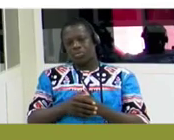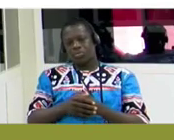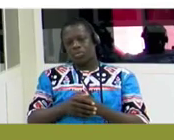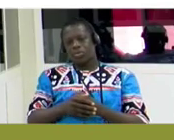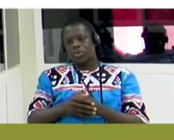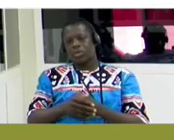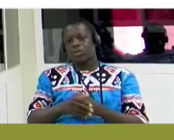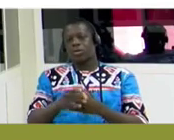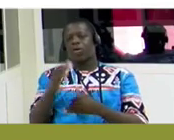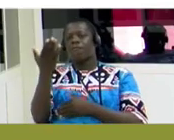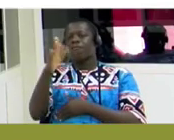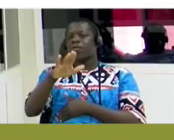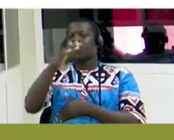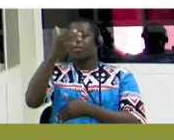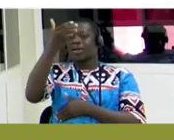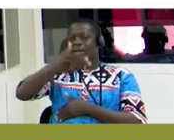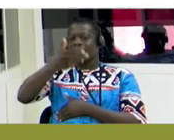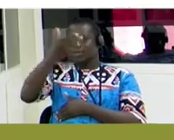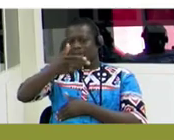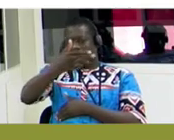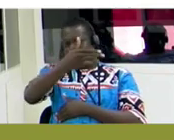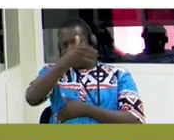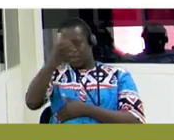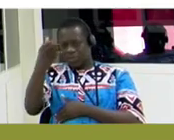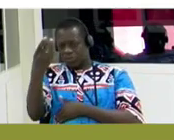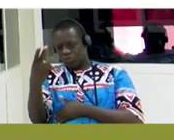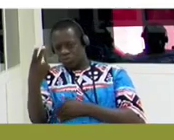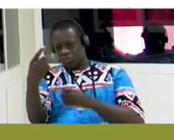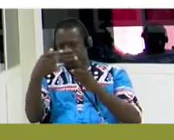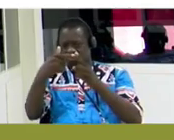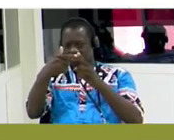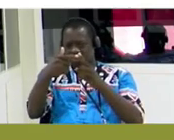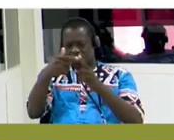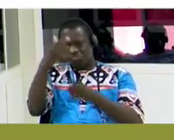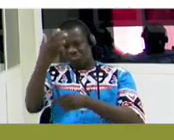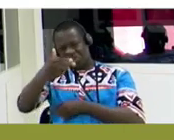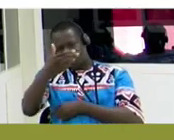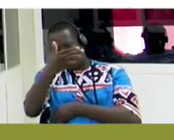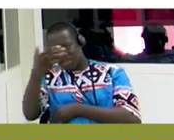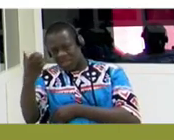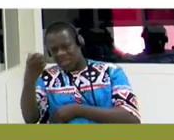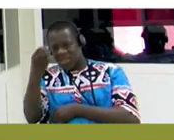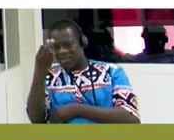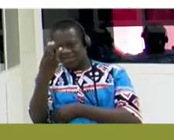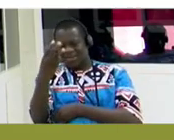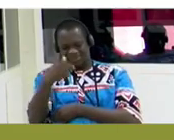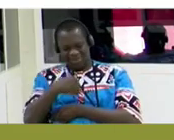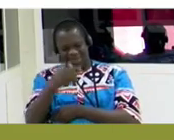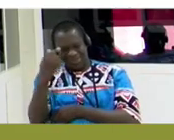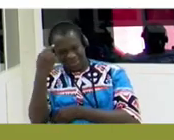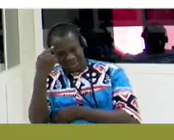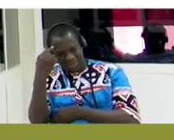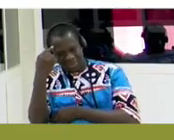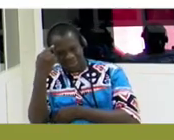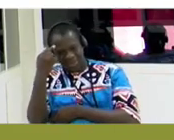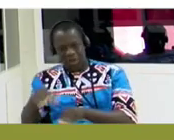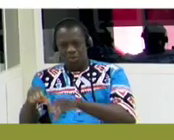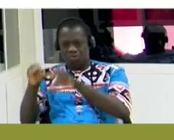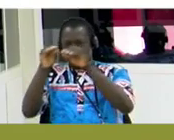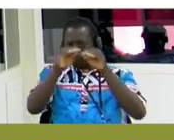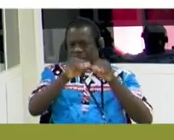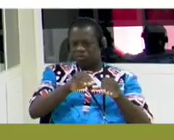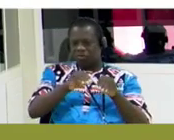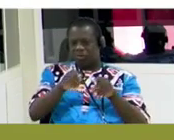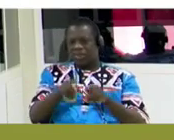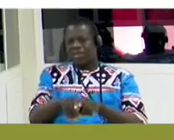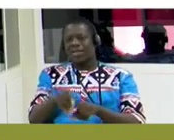from 1992 up to early 93, I think, then I was moved to attached to the officer's mess in Yundum Barracks,